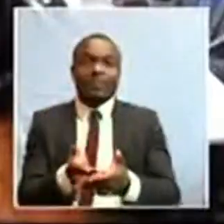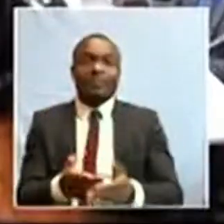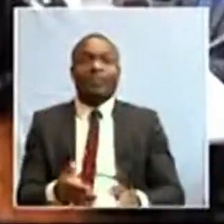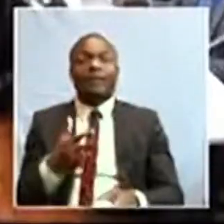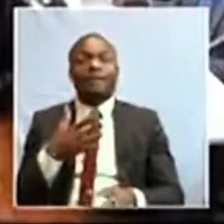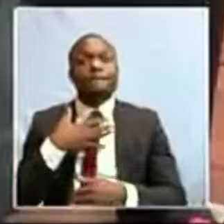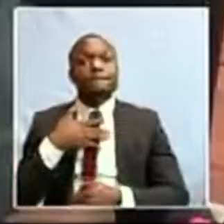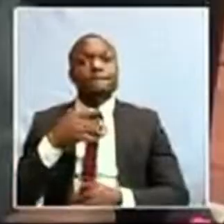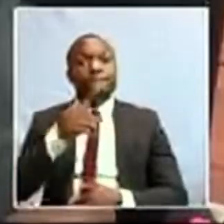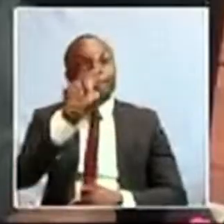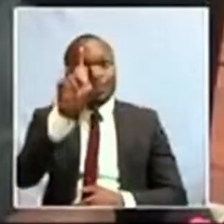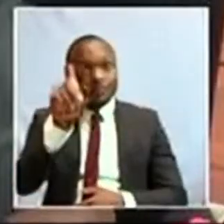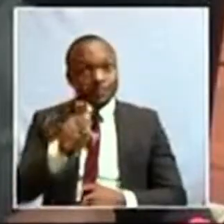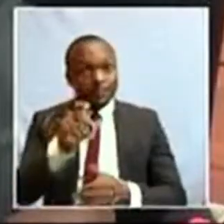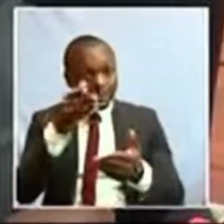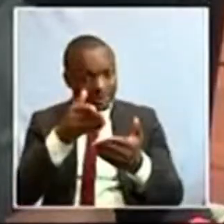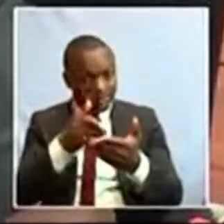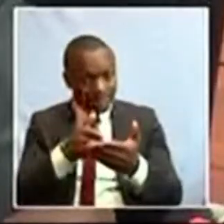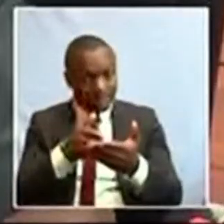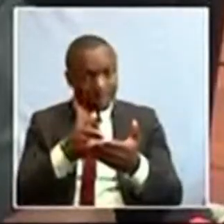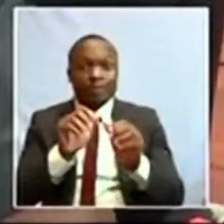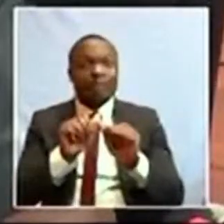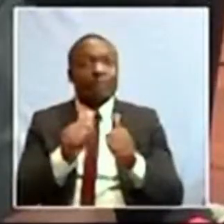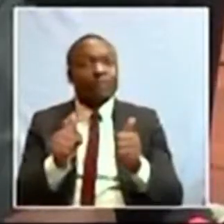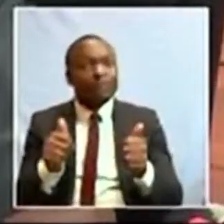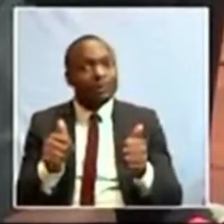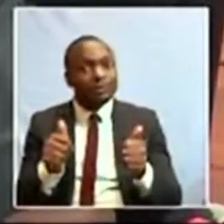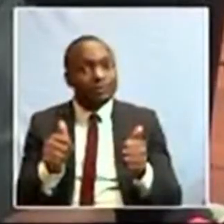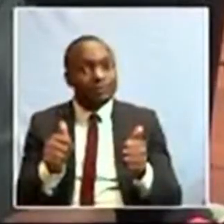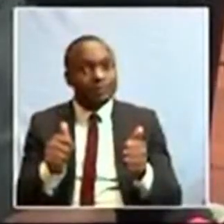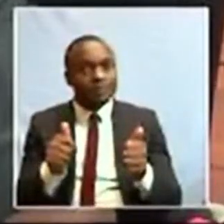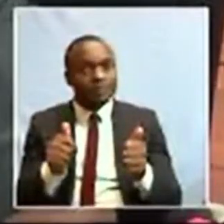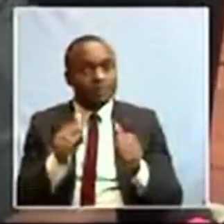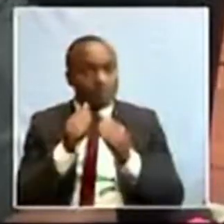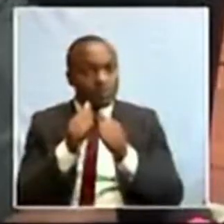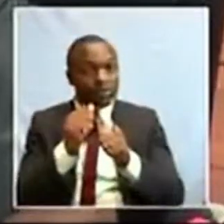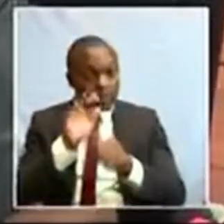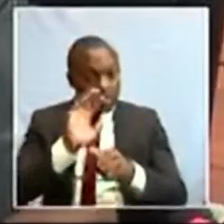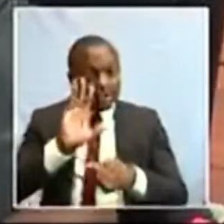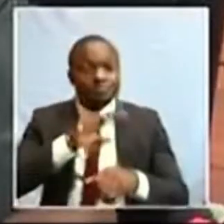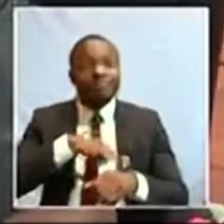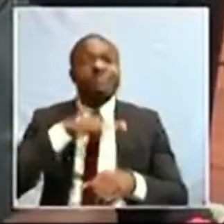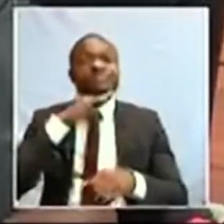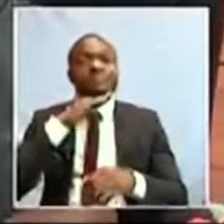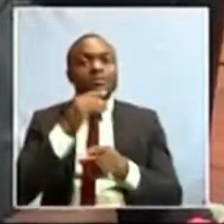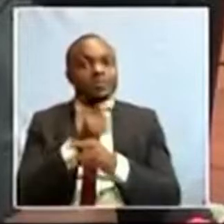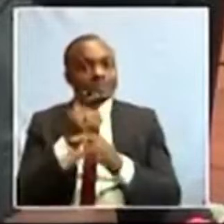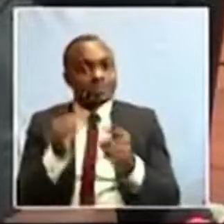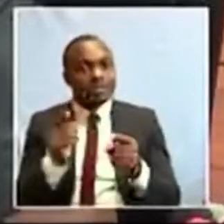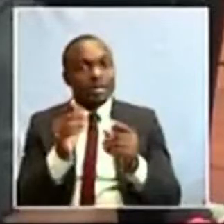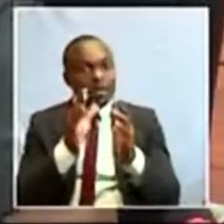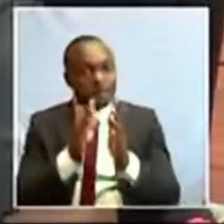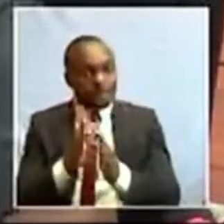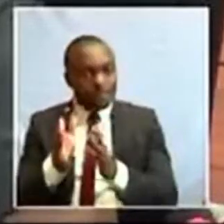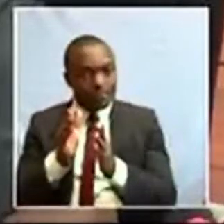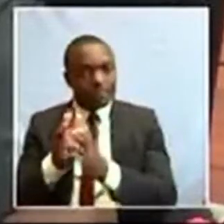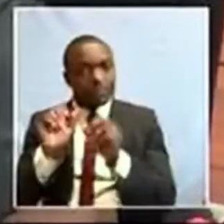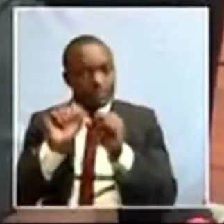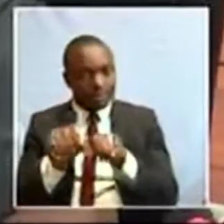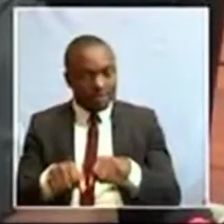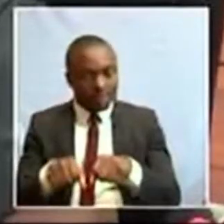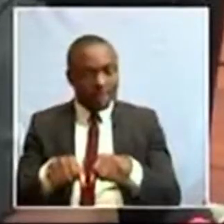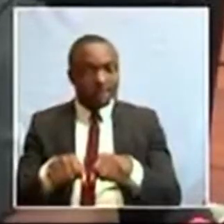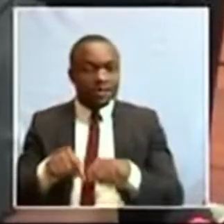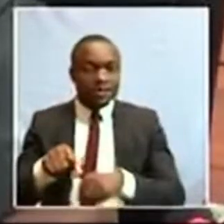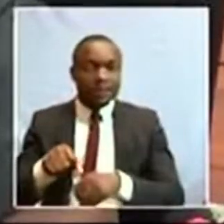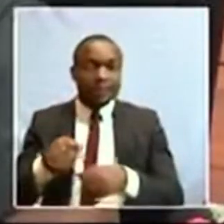My question, Chair, is this attainable according to their income as a council? Or they just prepared it so that they can satisfy